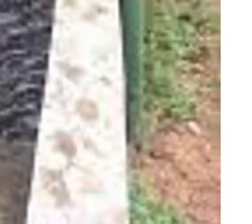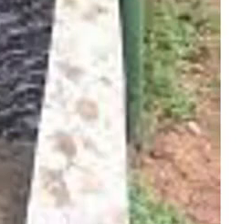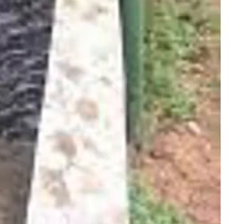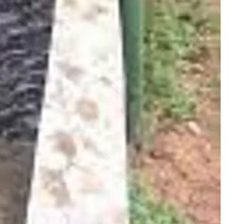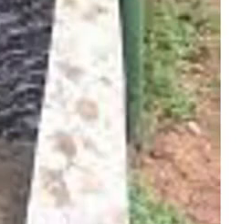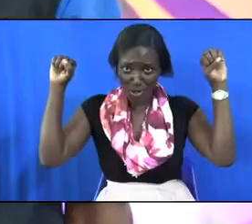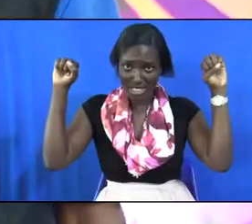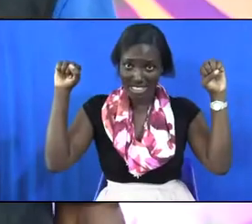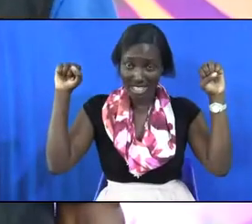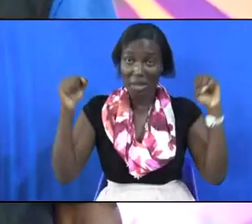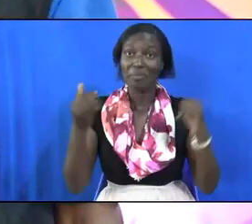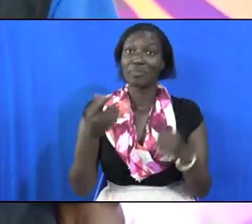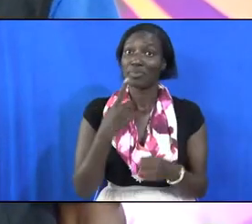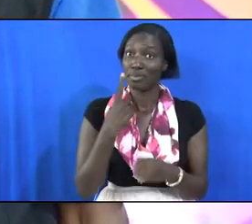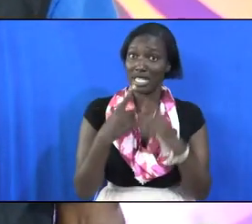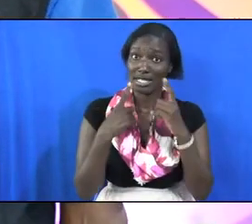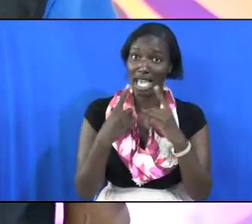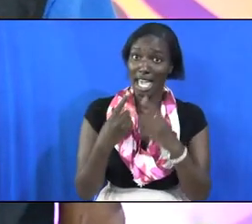earlier on